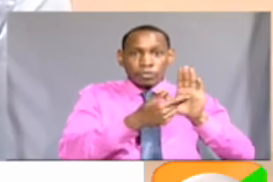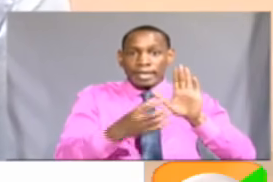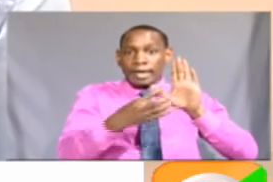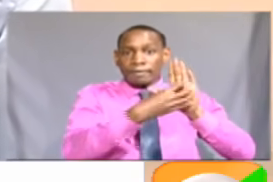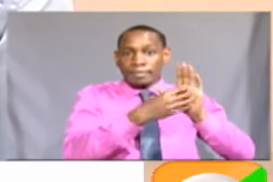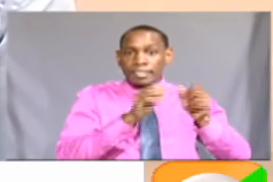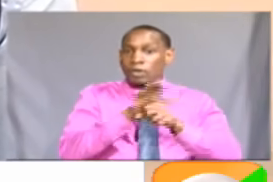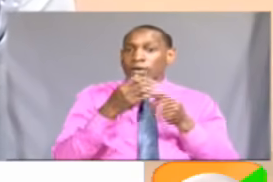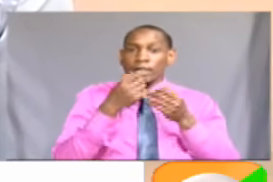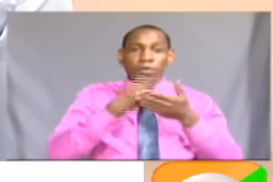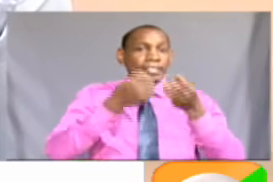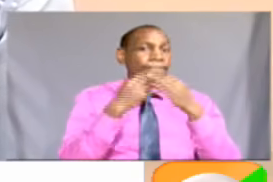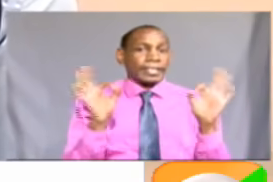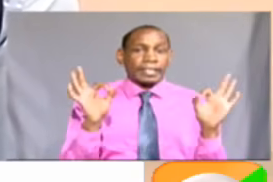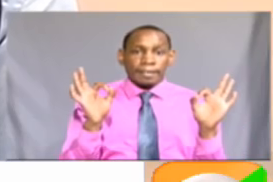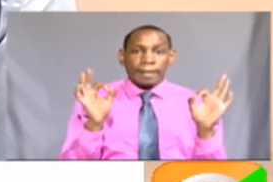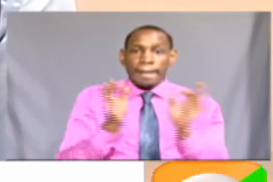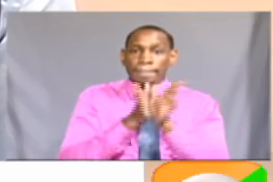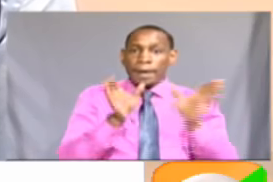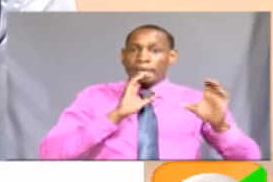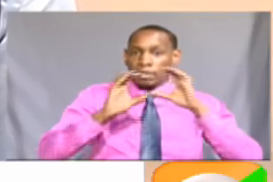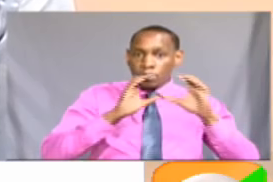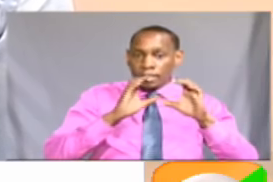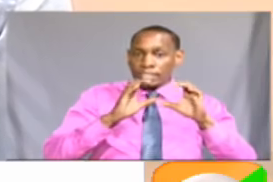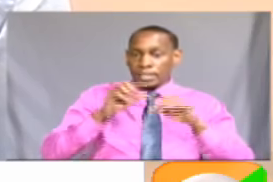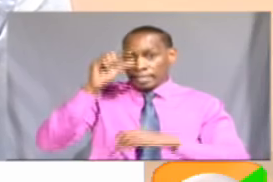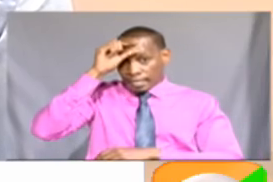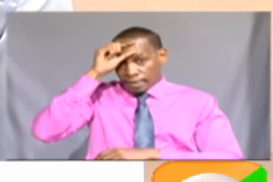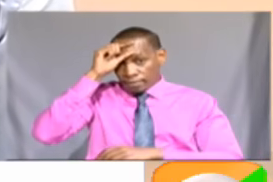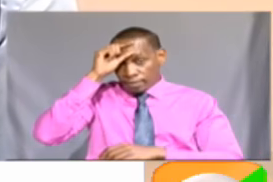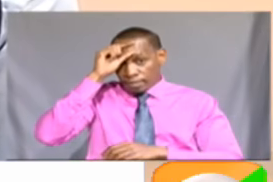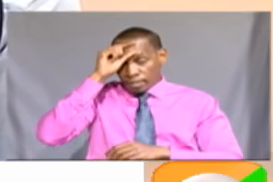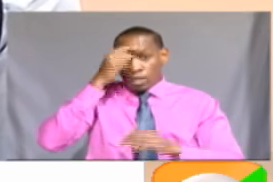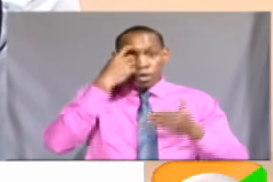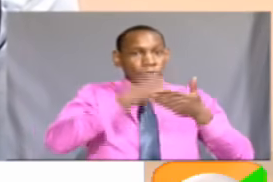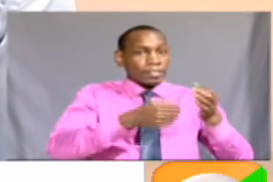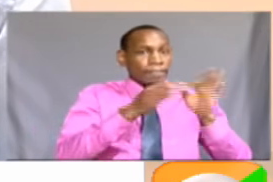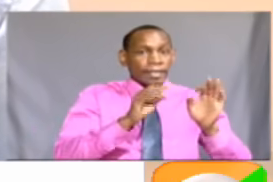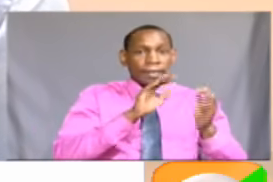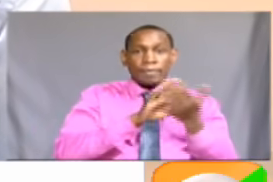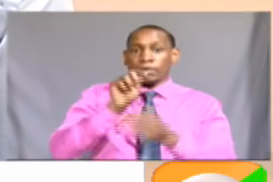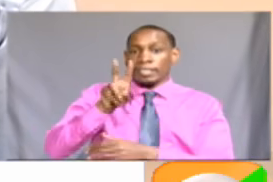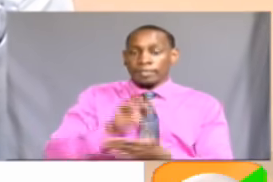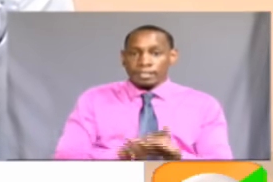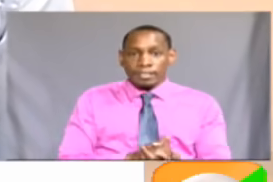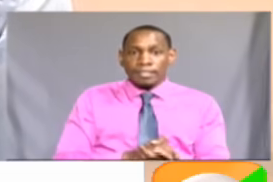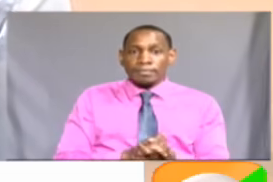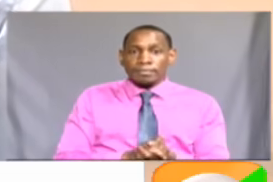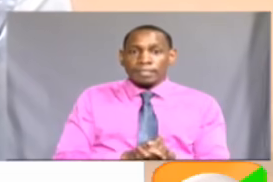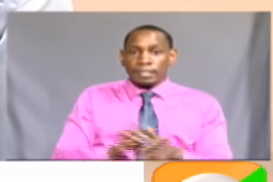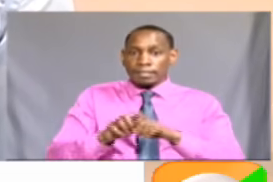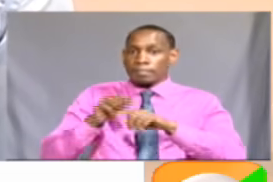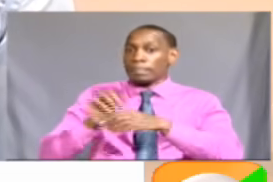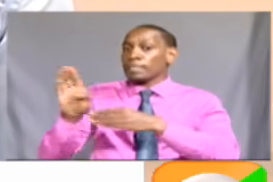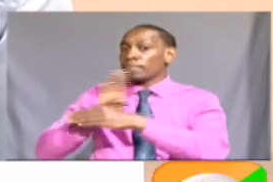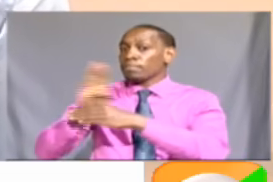advertisements, for free. Yeah. Public communication coming from government, running for free on television. And during prime time. And during prime